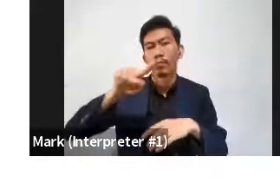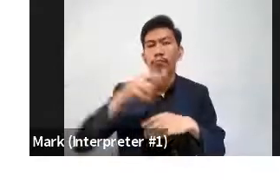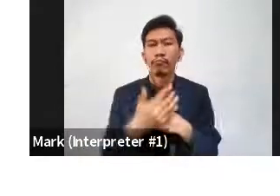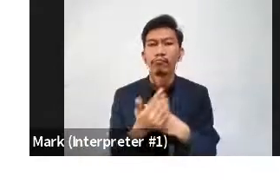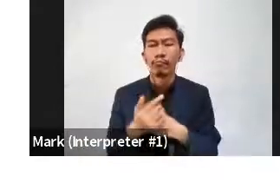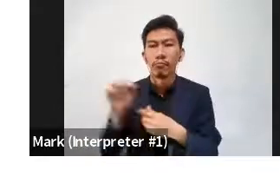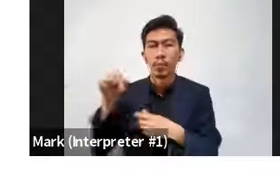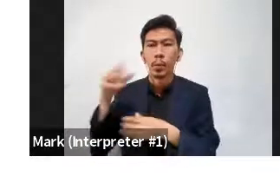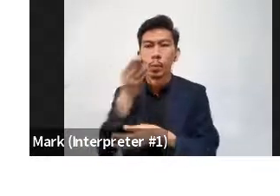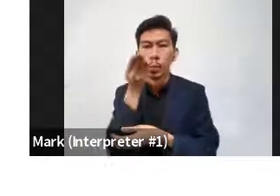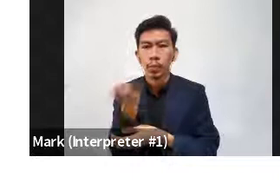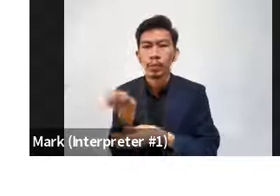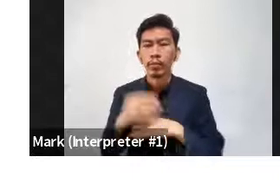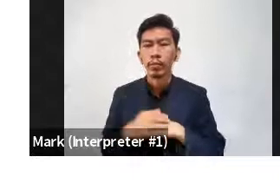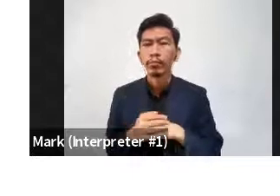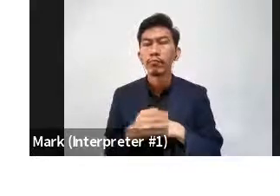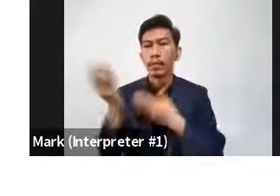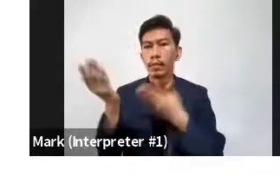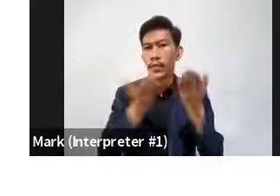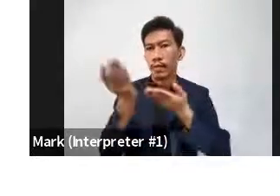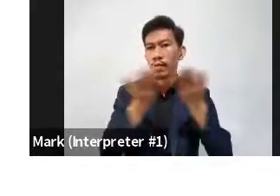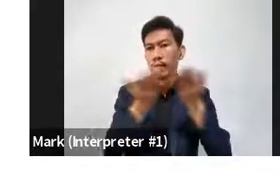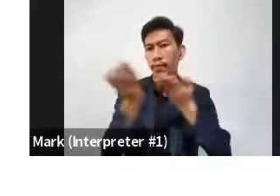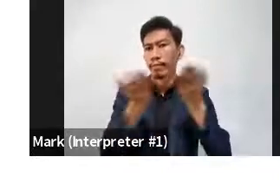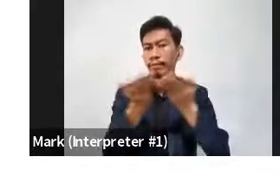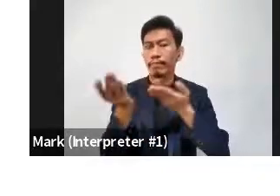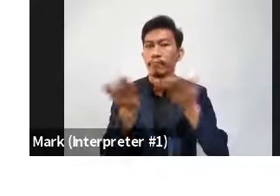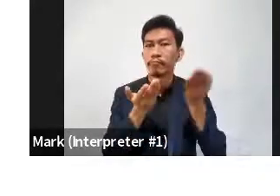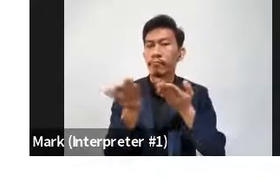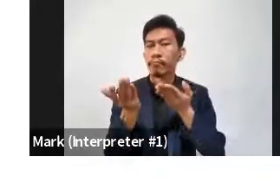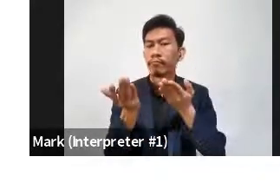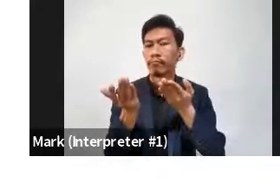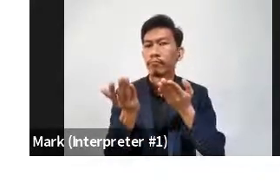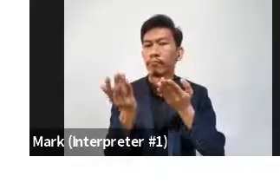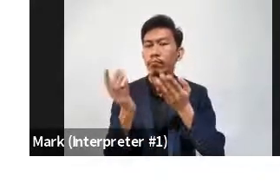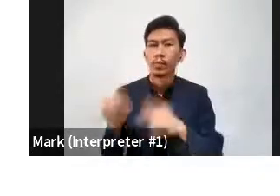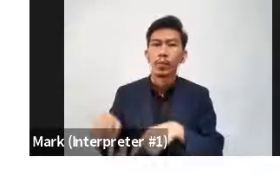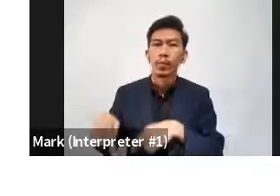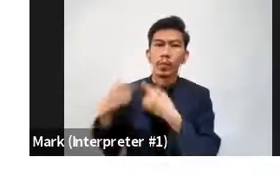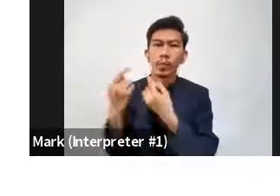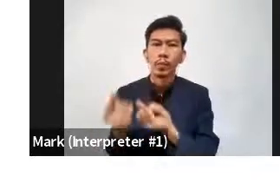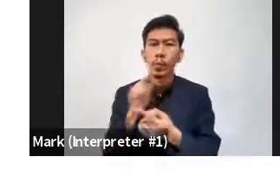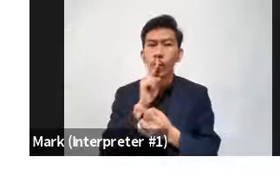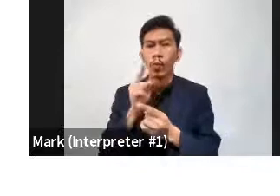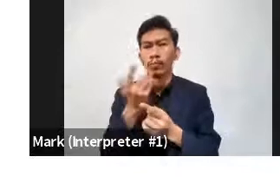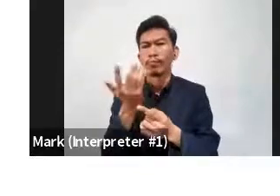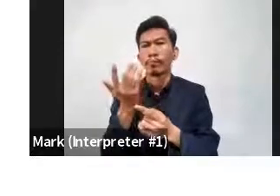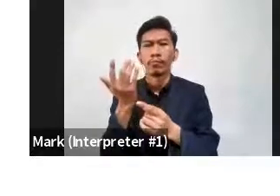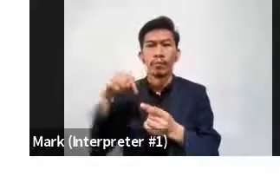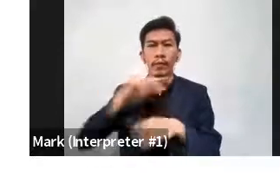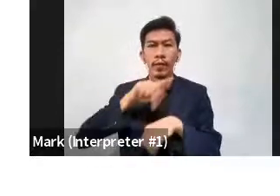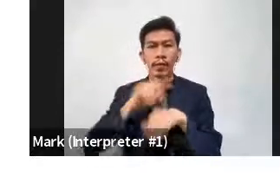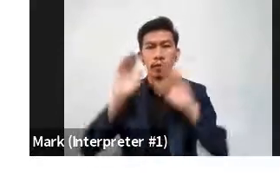And in terms of service delivery, over the years, the system is very hospital centric, right? Which is not actually suitable